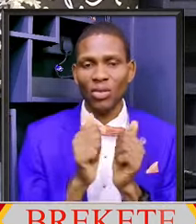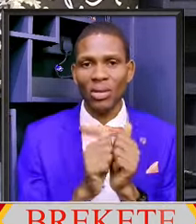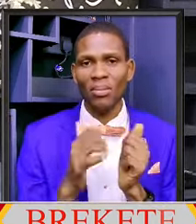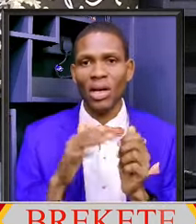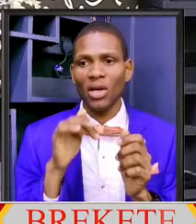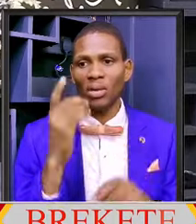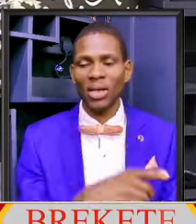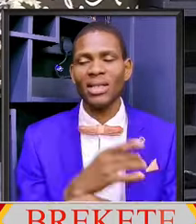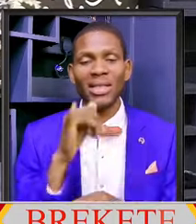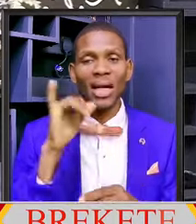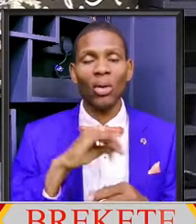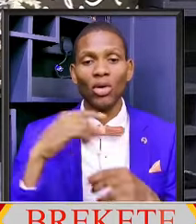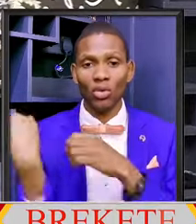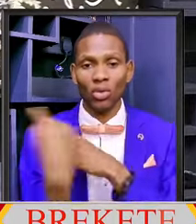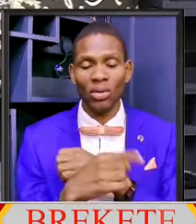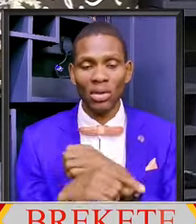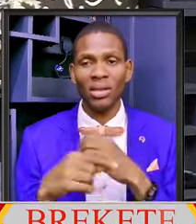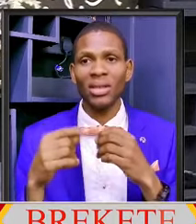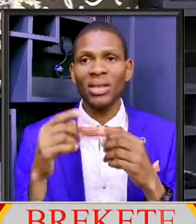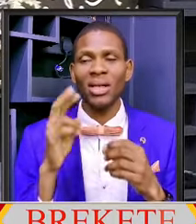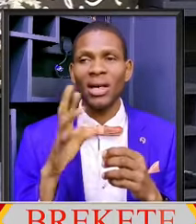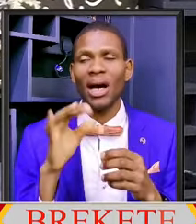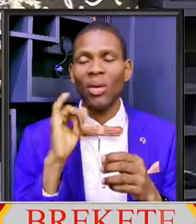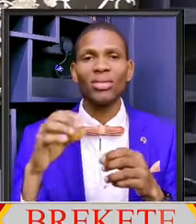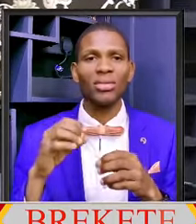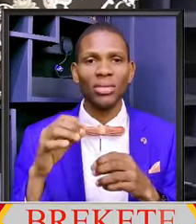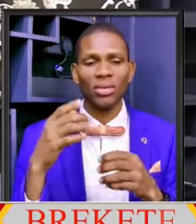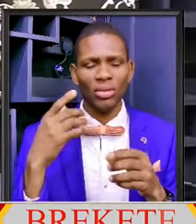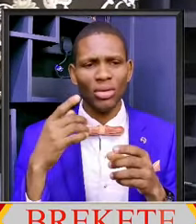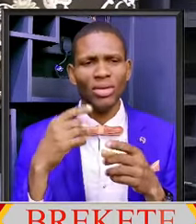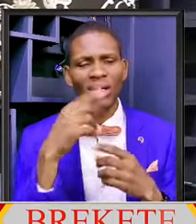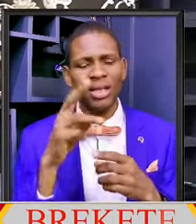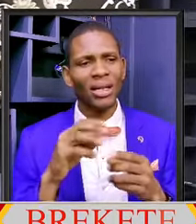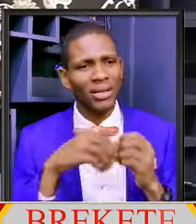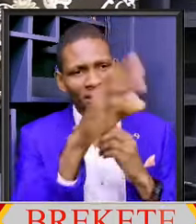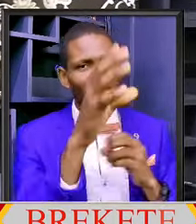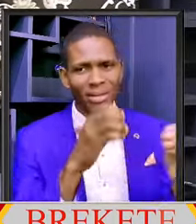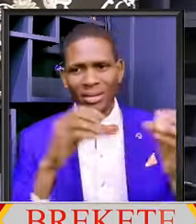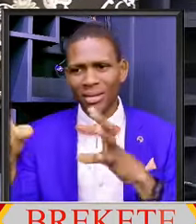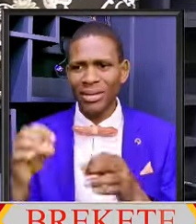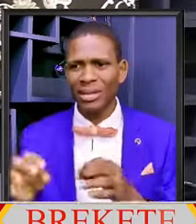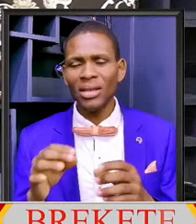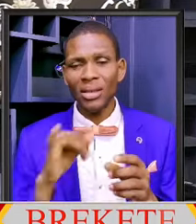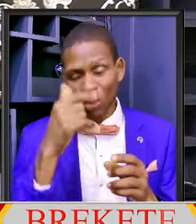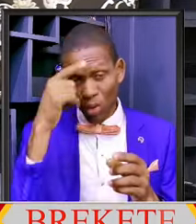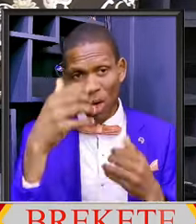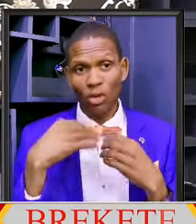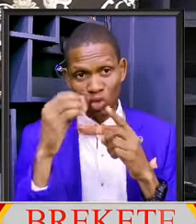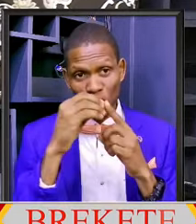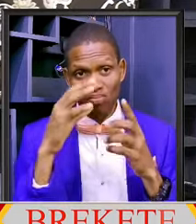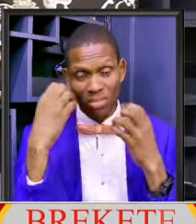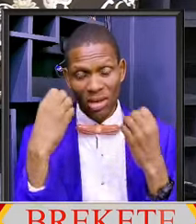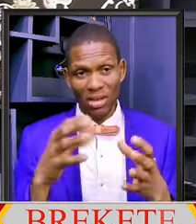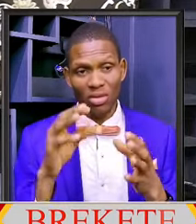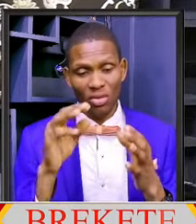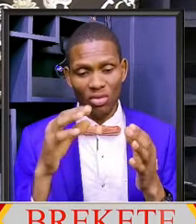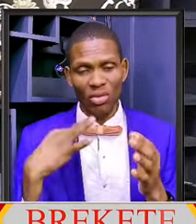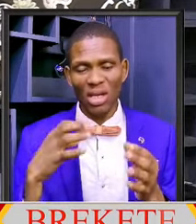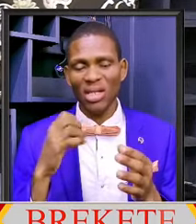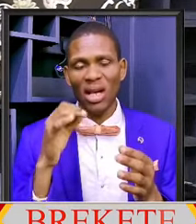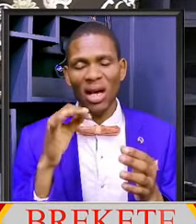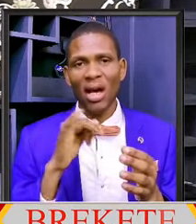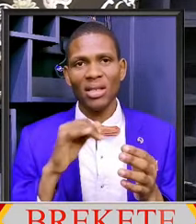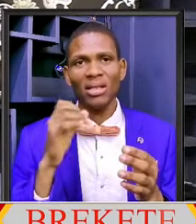was scolding her when I entered their wardrobe. They scattered it somehow. I said, too many clothes is what caused this. I'm going to reduce it. She said, please,